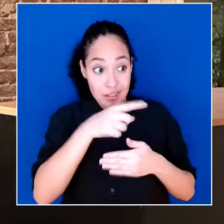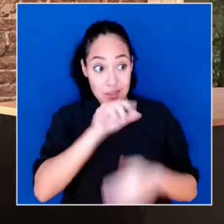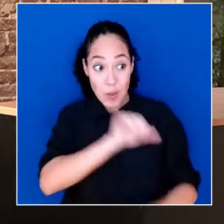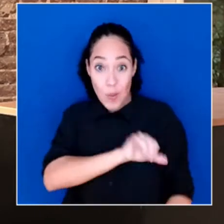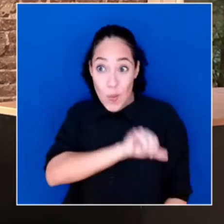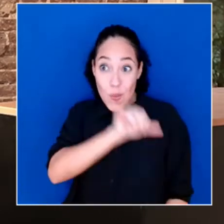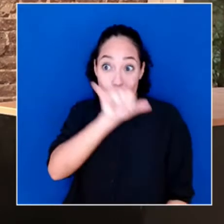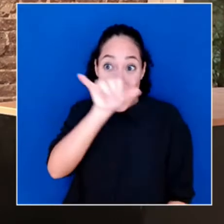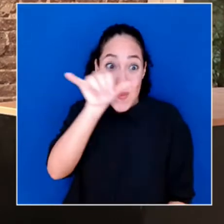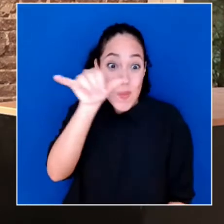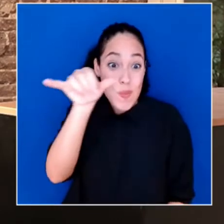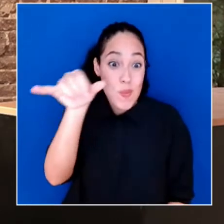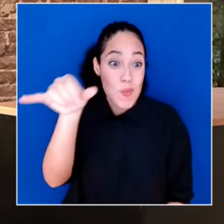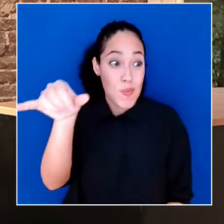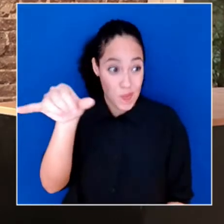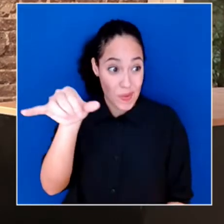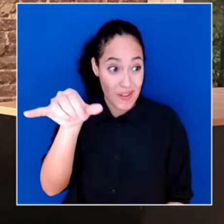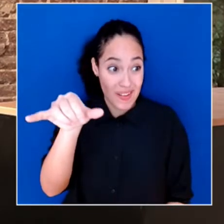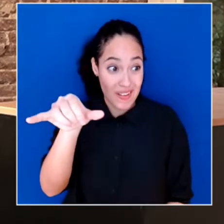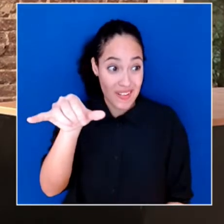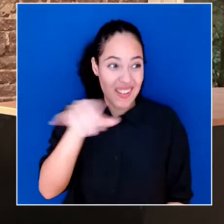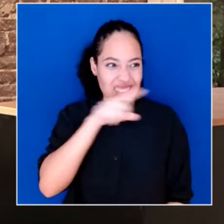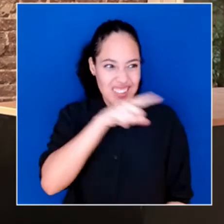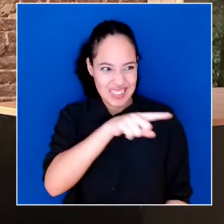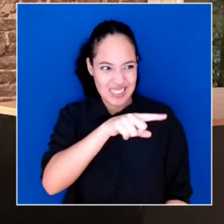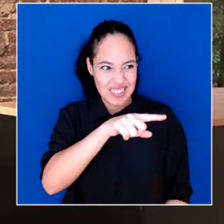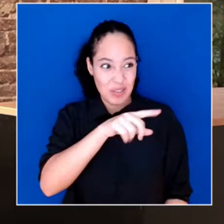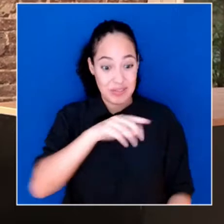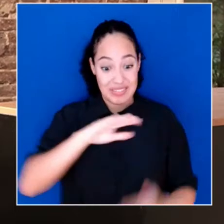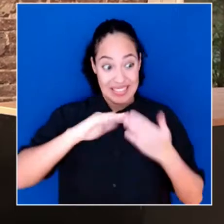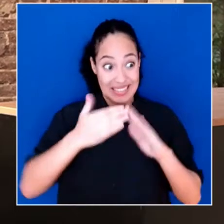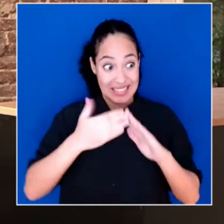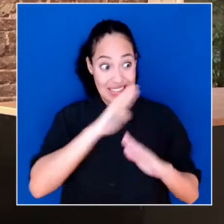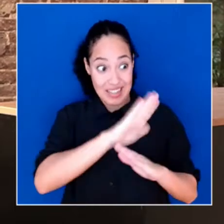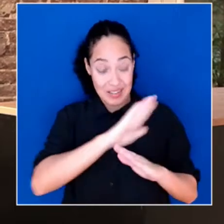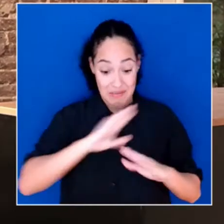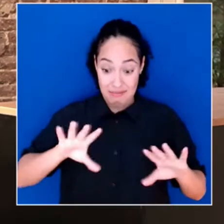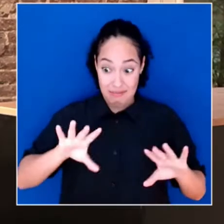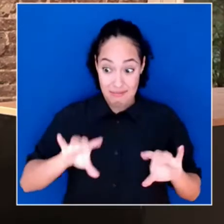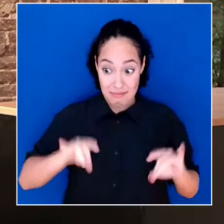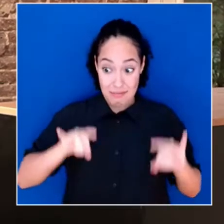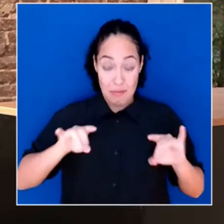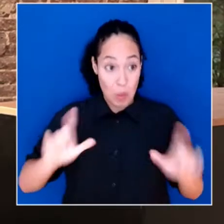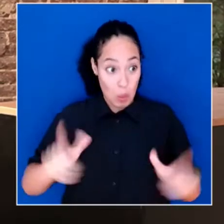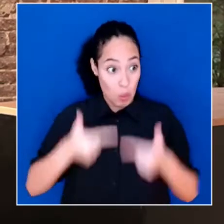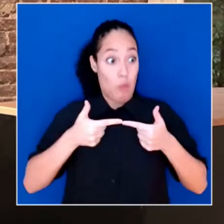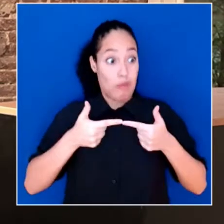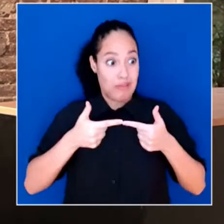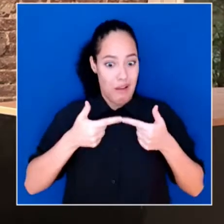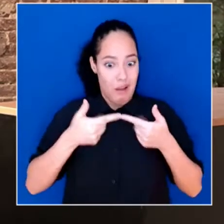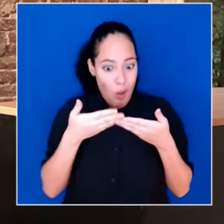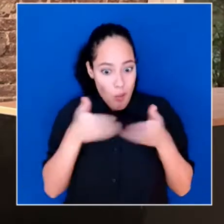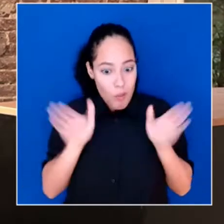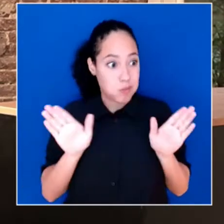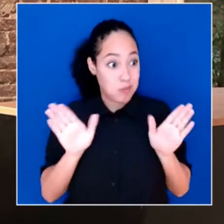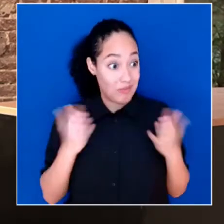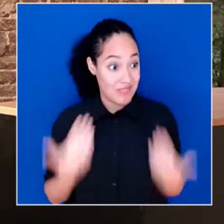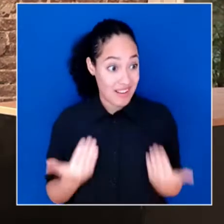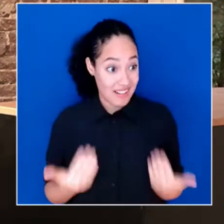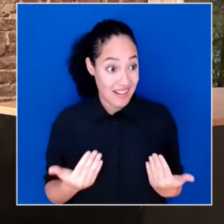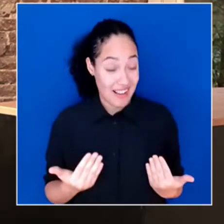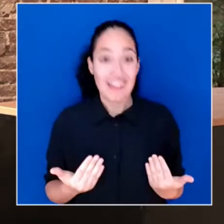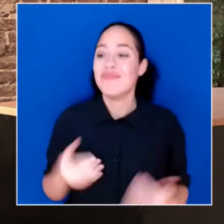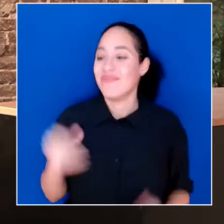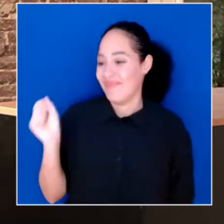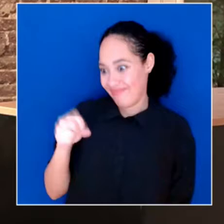Melbourne. Yes, definitely. My whole family is super excited that in about 2 days we finish work and school and we're going away, and it's